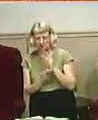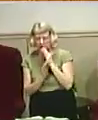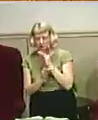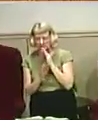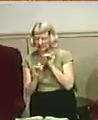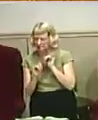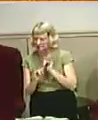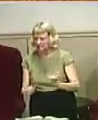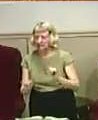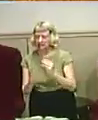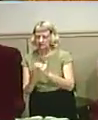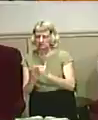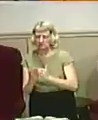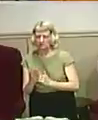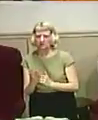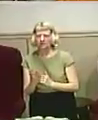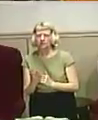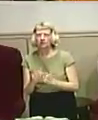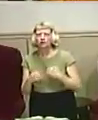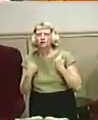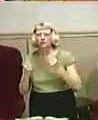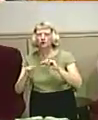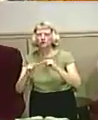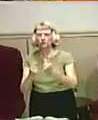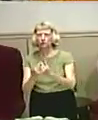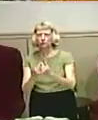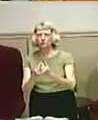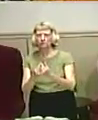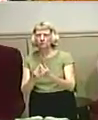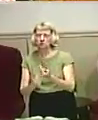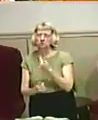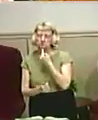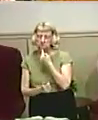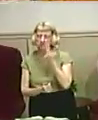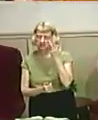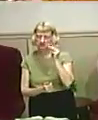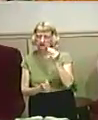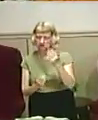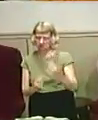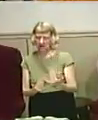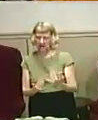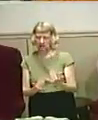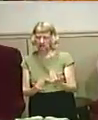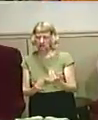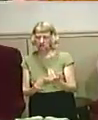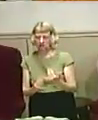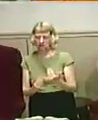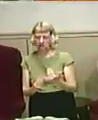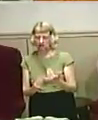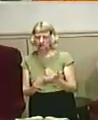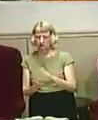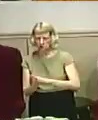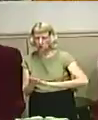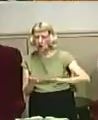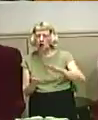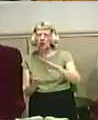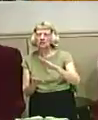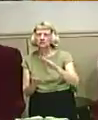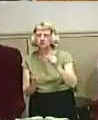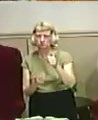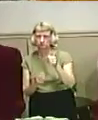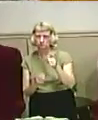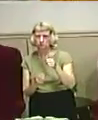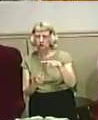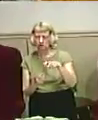sermon. And so, you know, in youth group, and we're going to miss Taylor now because he's, of course, moved on. He's started college as well at